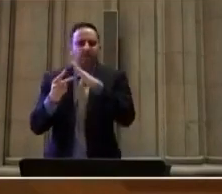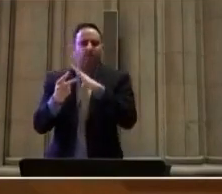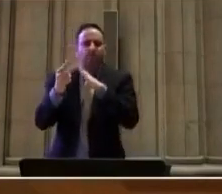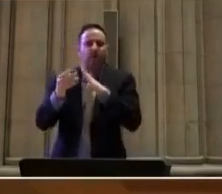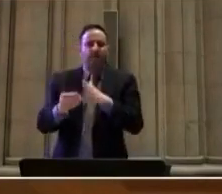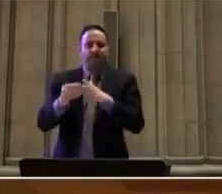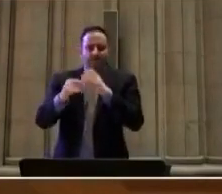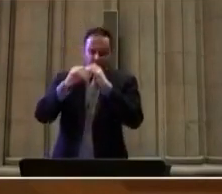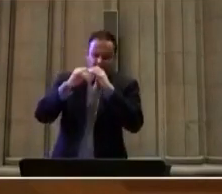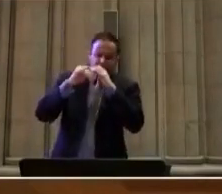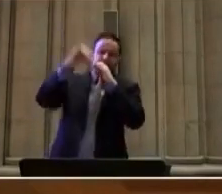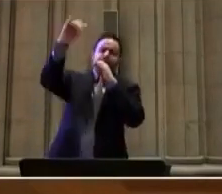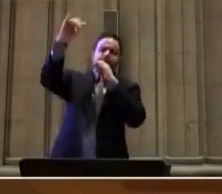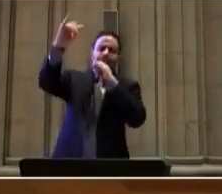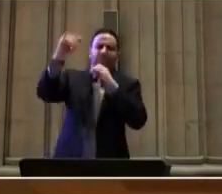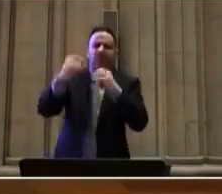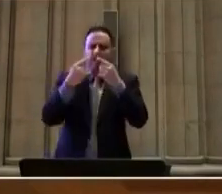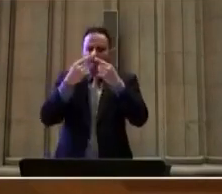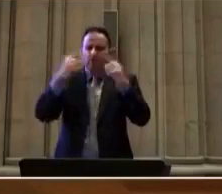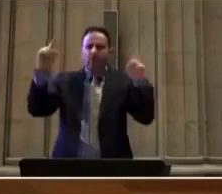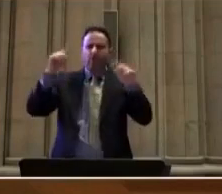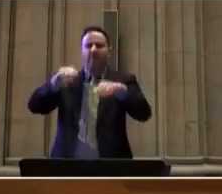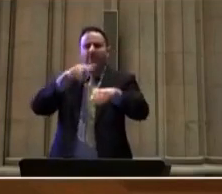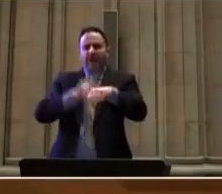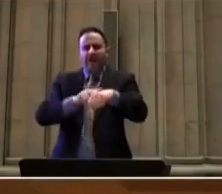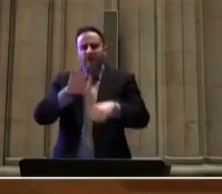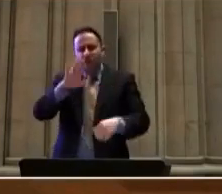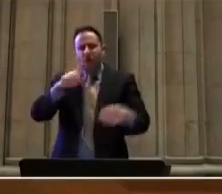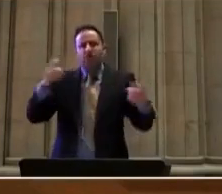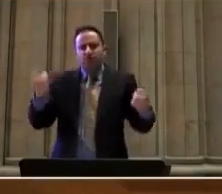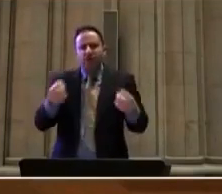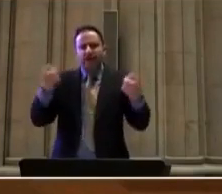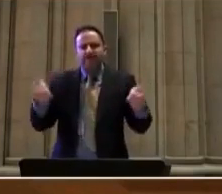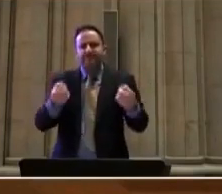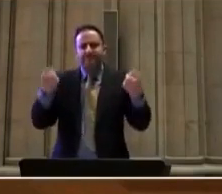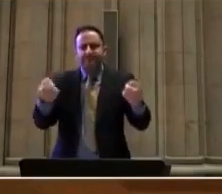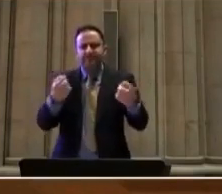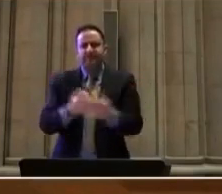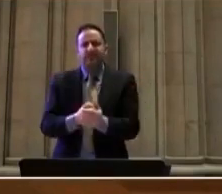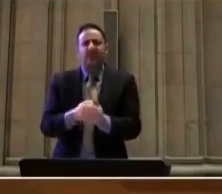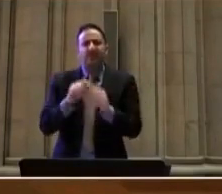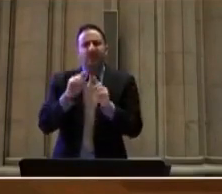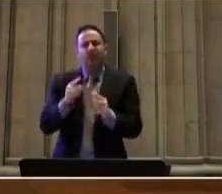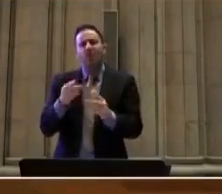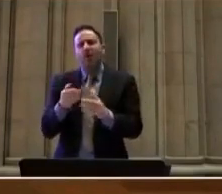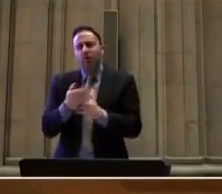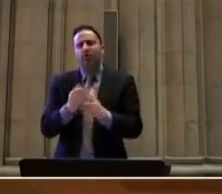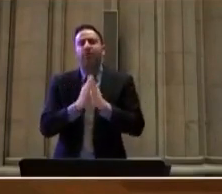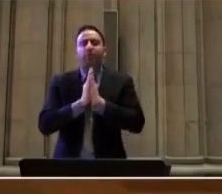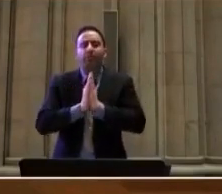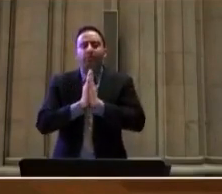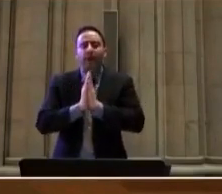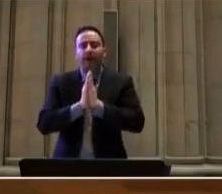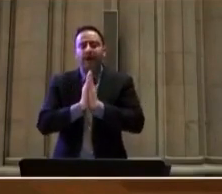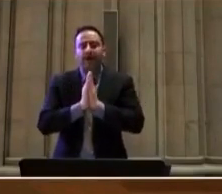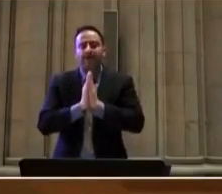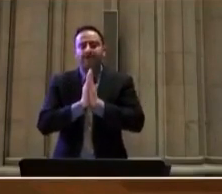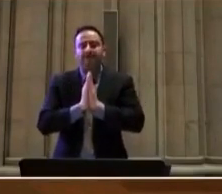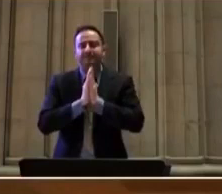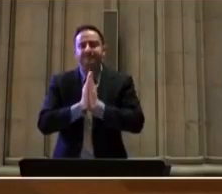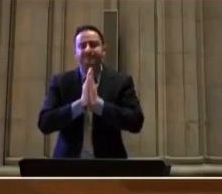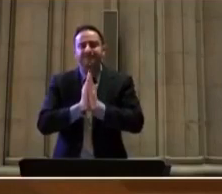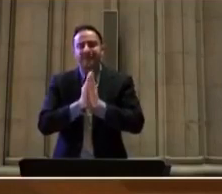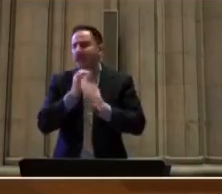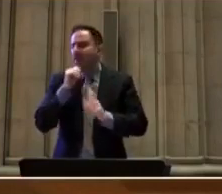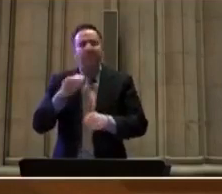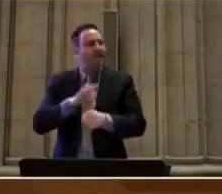"Sound the trumpet. Tell the nation of its sin. Tell them that just going through the motions of prayer will not get them out of